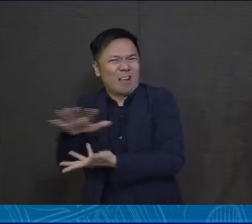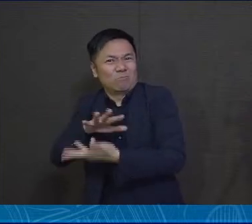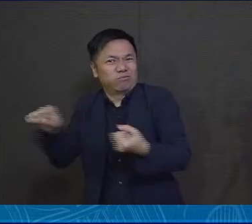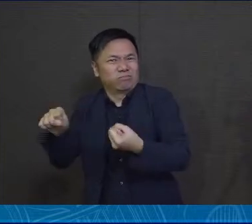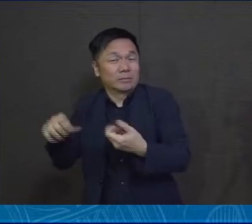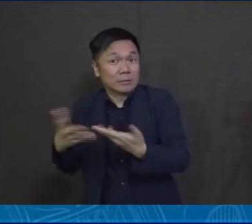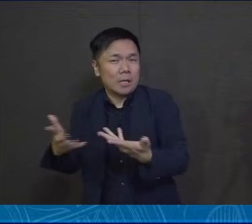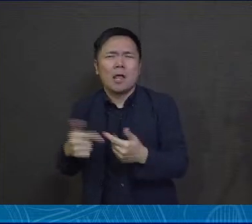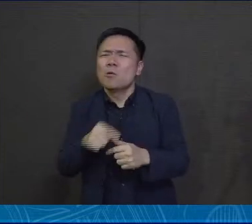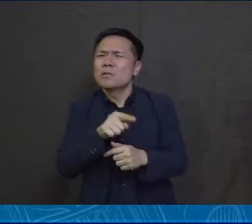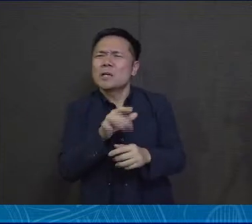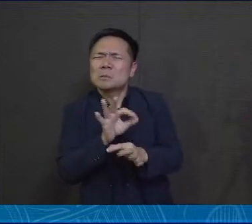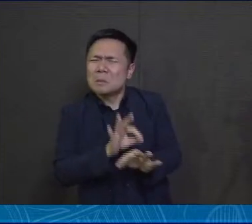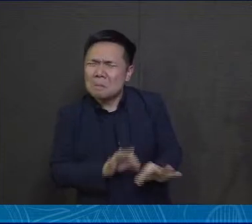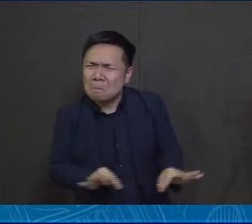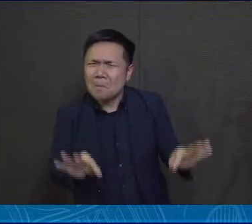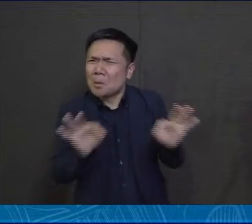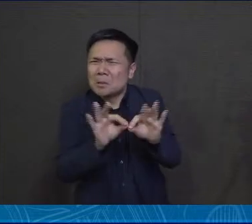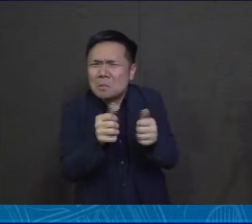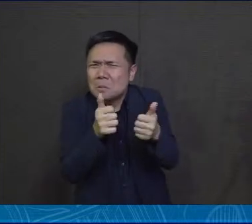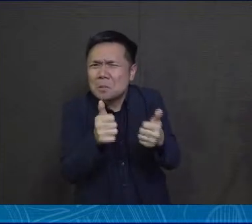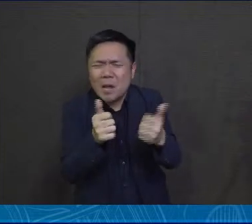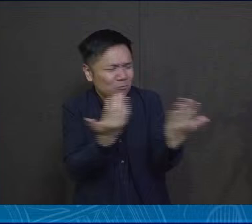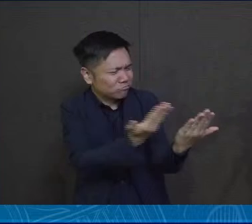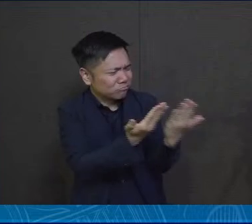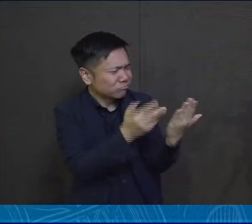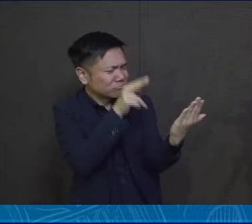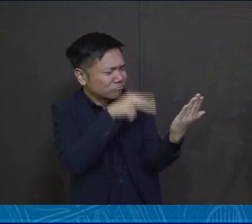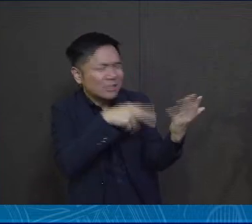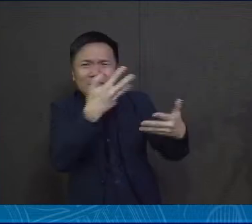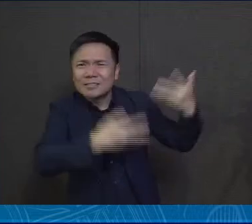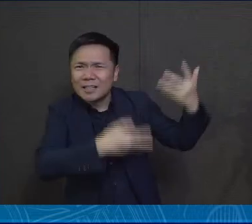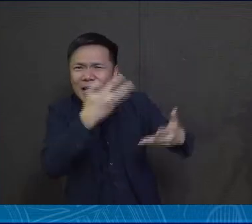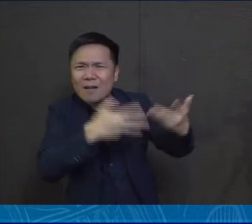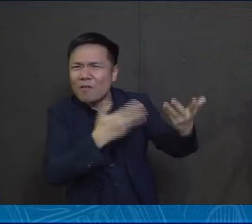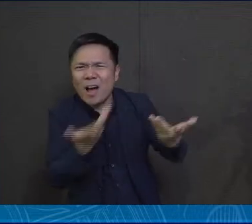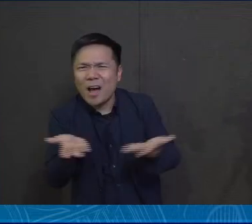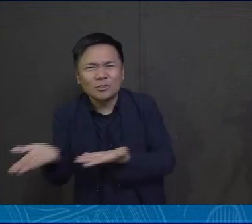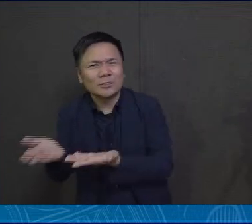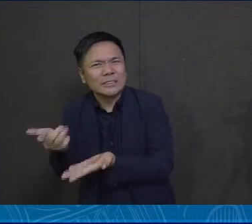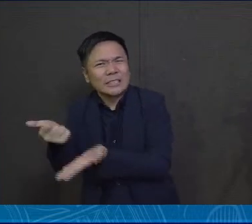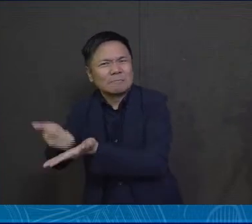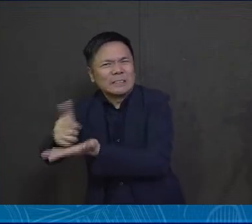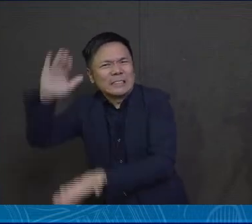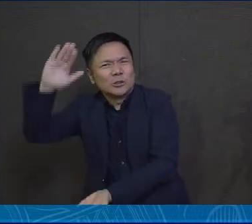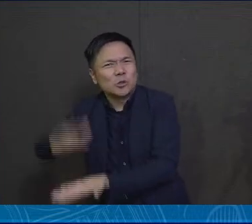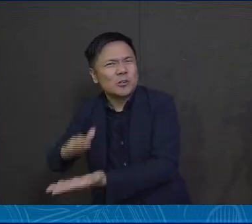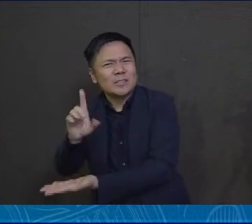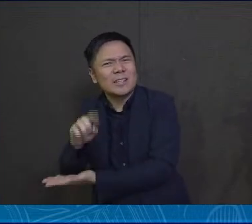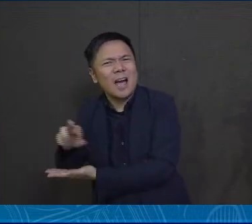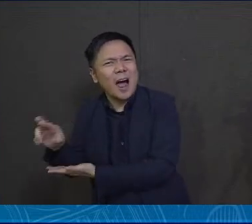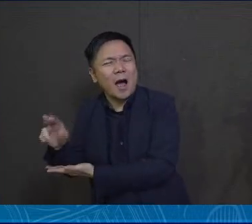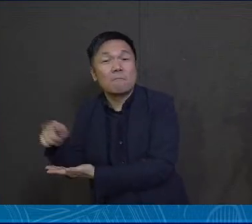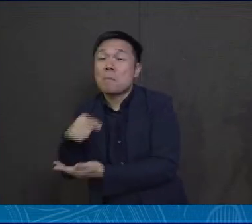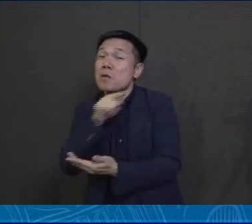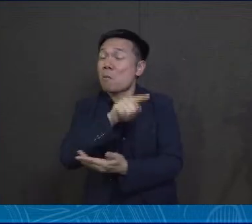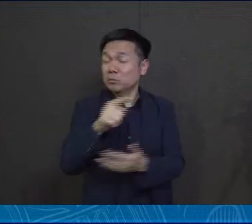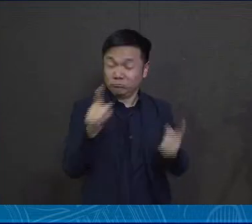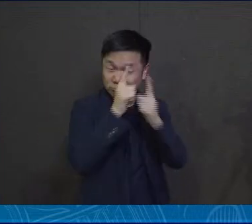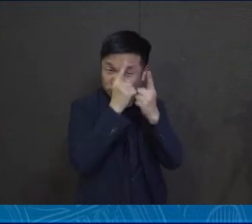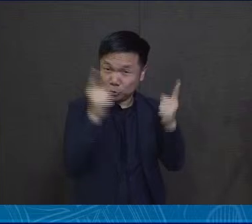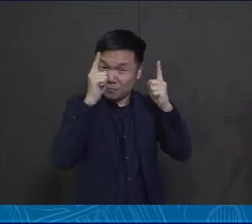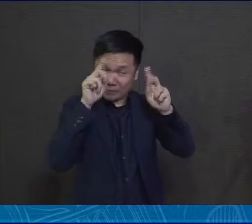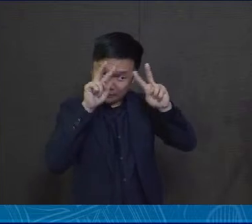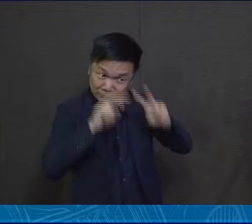most significant opportunities for improving disaster risk data utilization in both academic settings